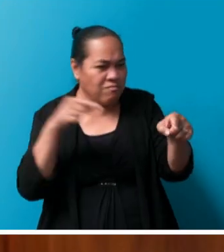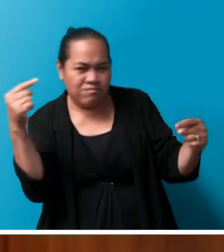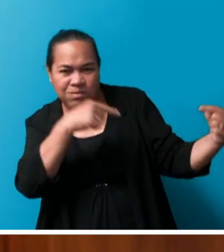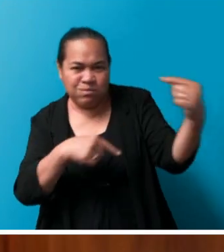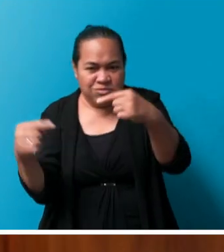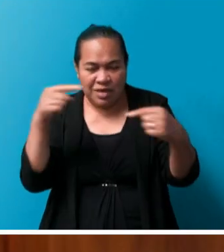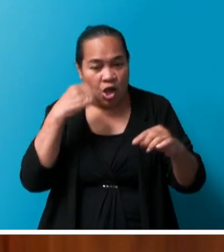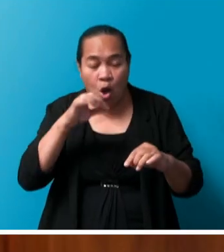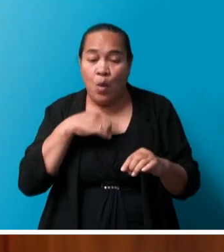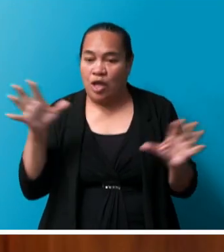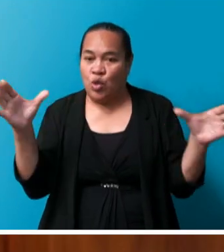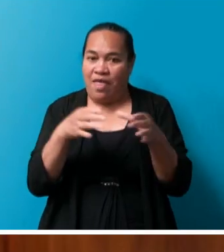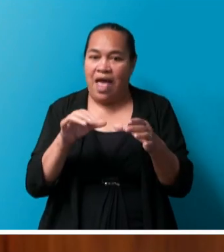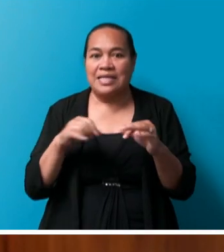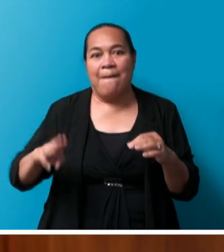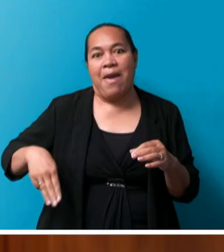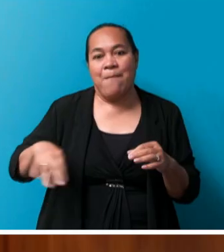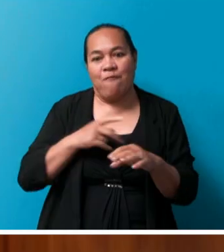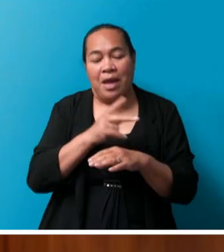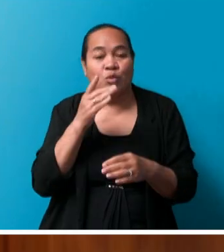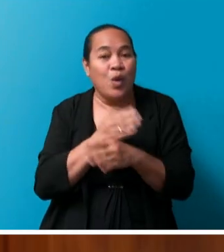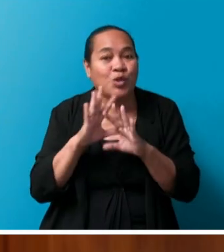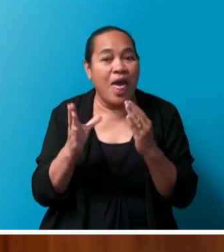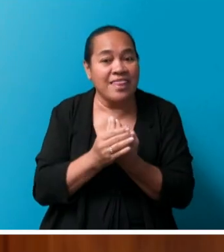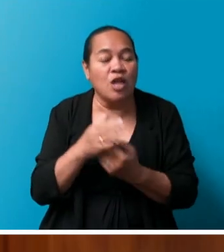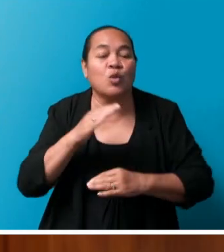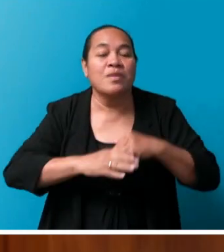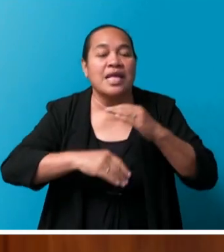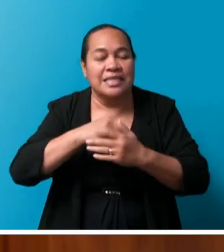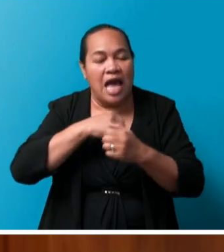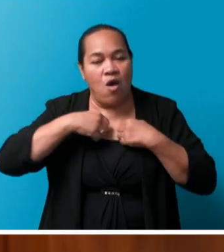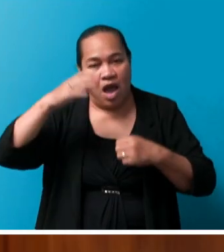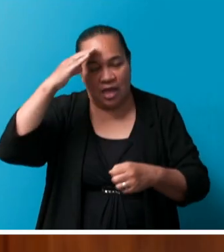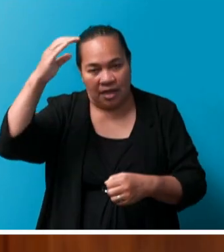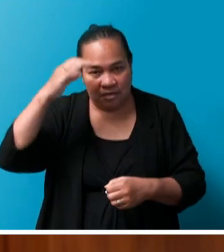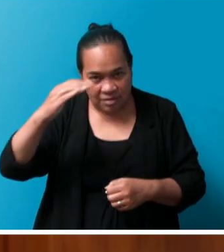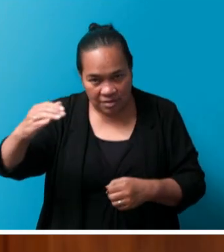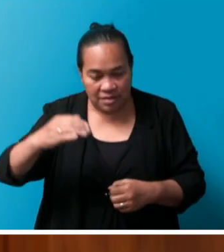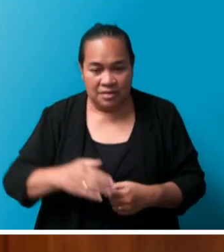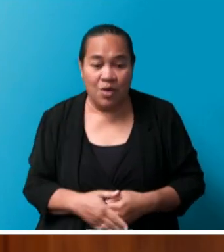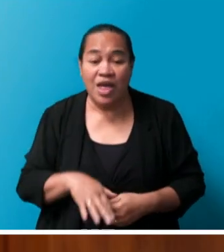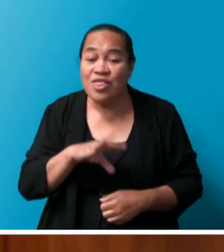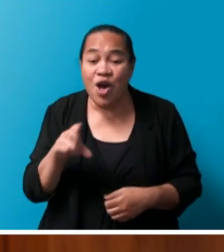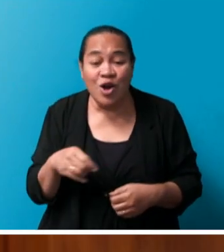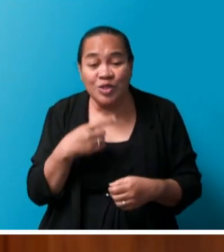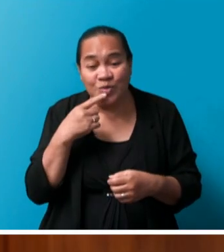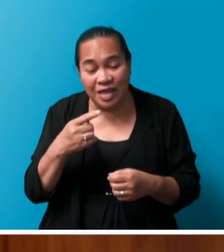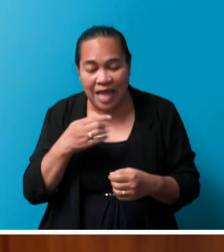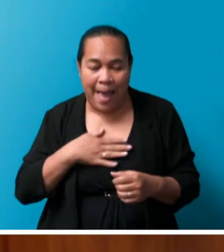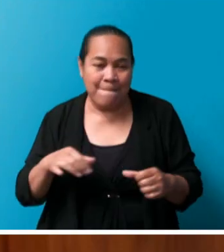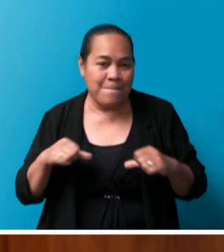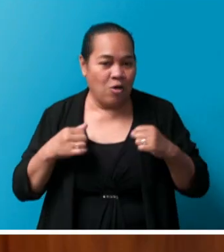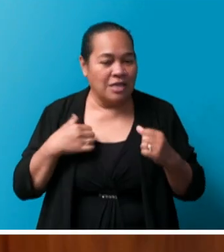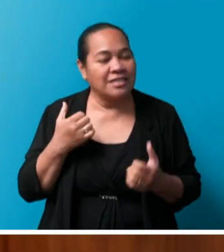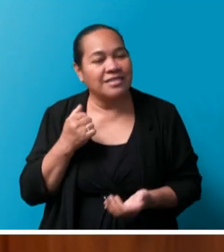here as a member of the Parliament to work together to build our nation. with those remarks, I proudly stand in